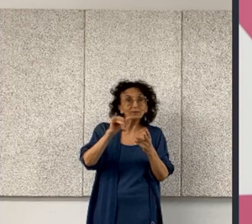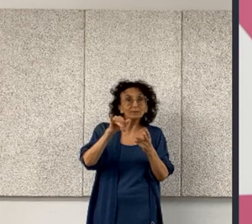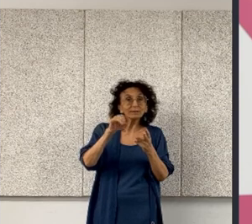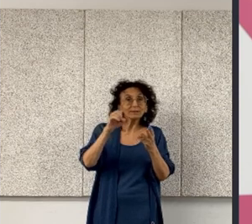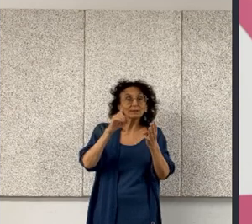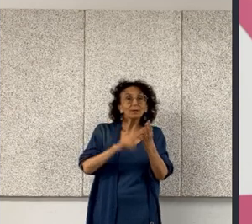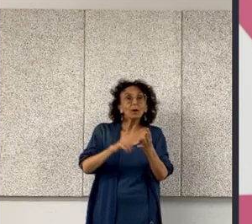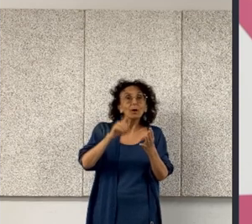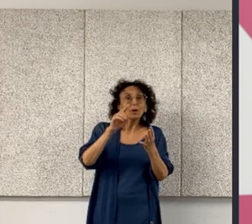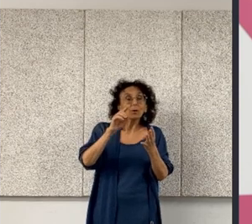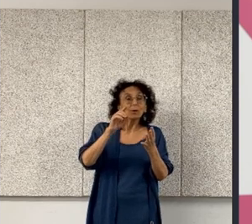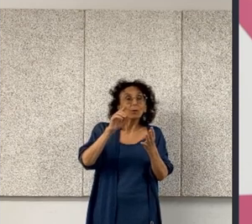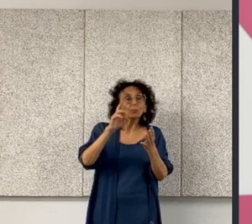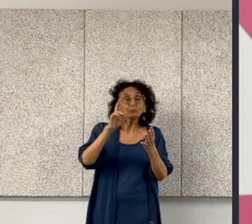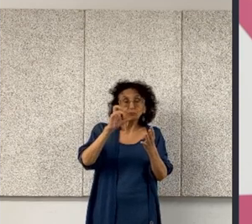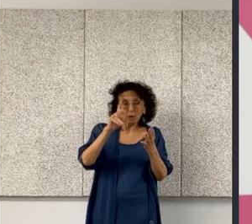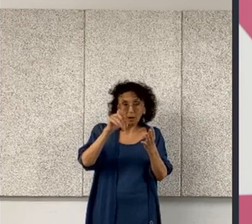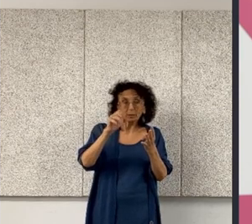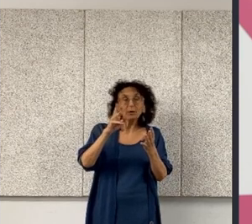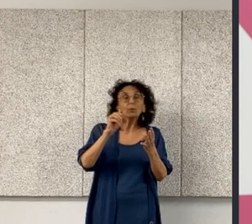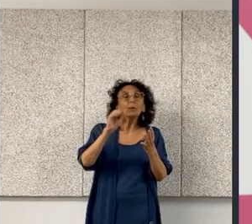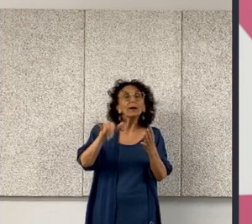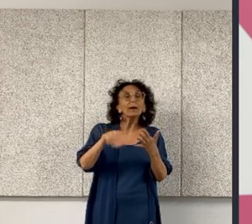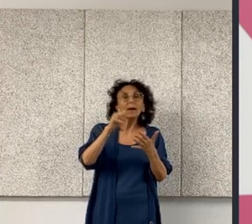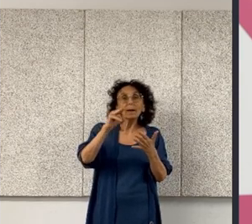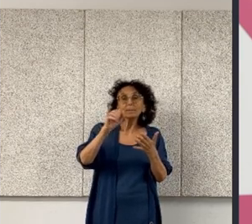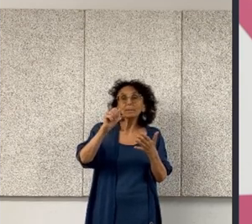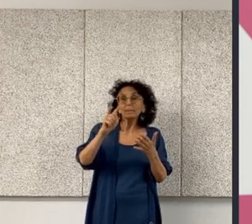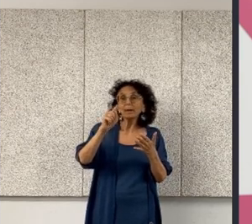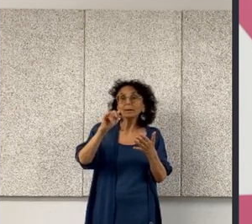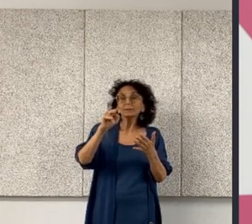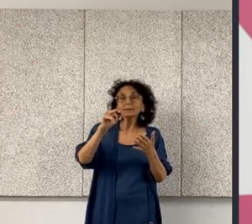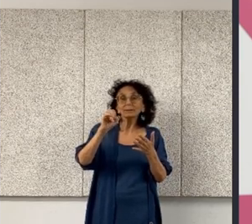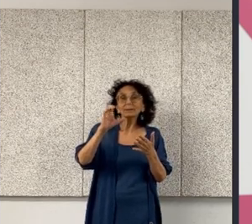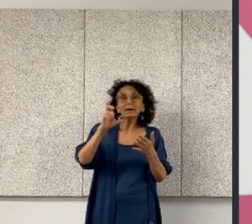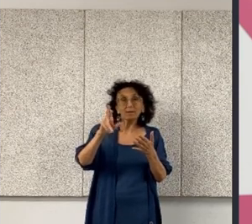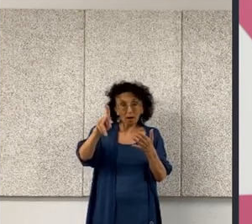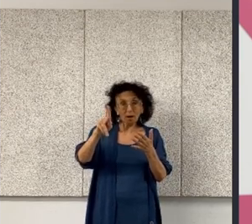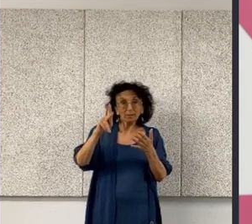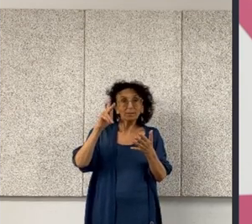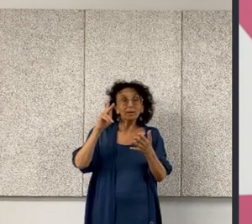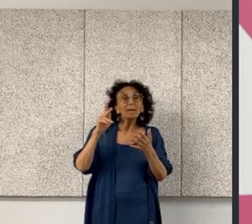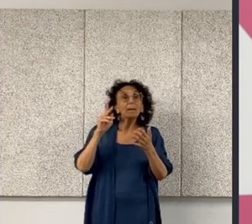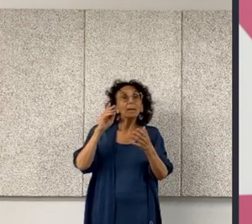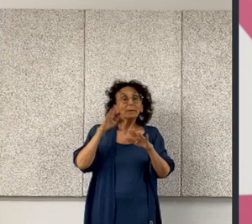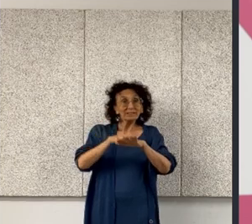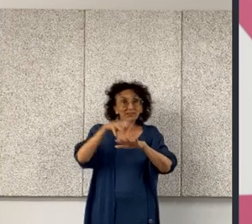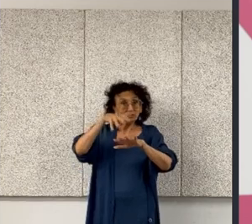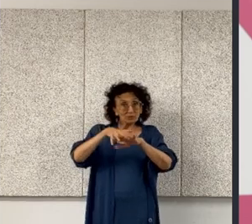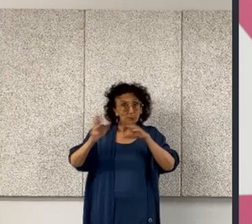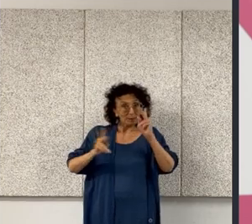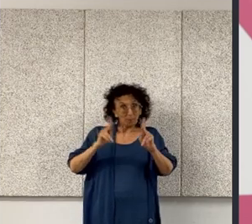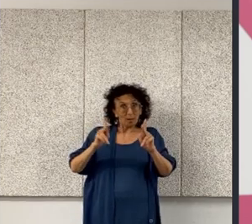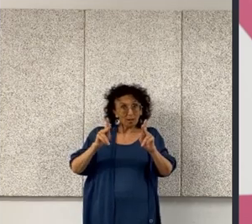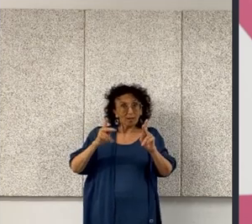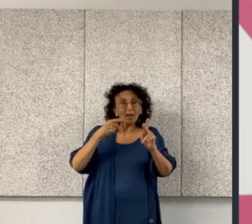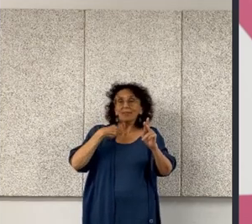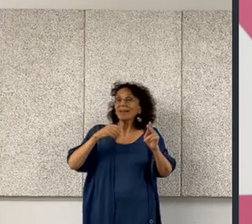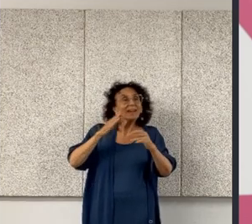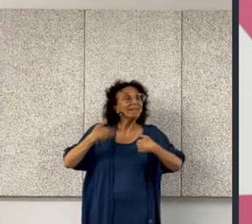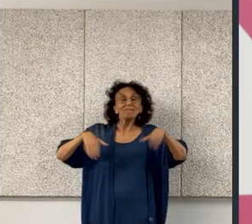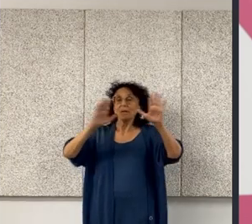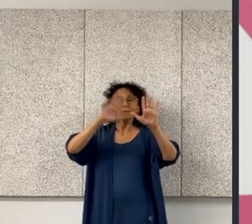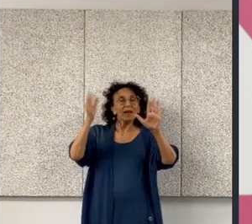communities. We want to honor, we want to honor and celebrate all of these